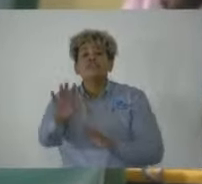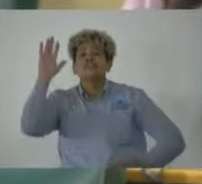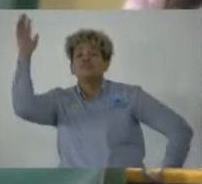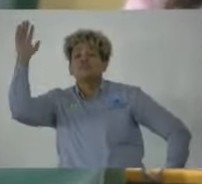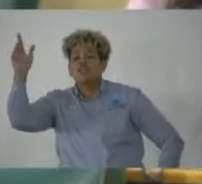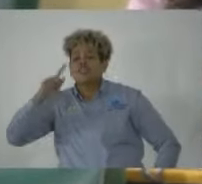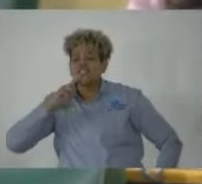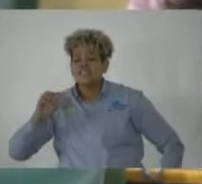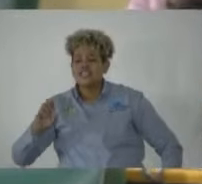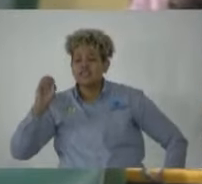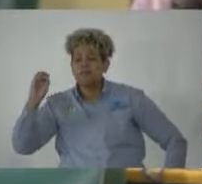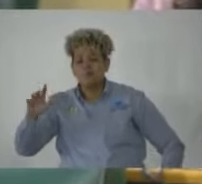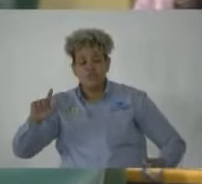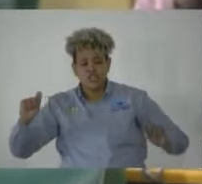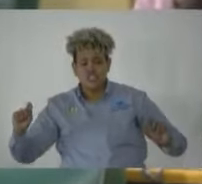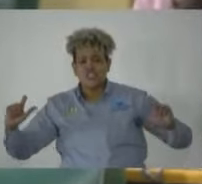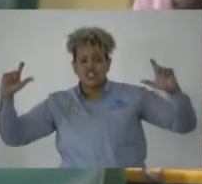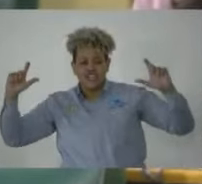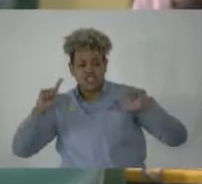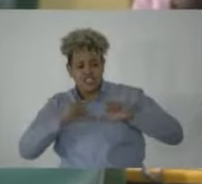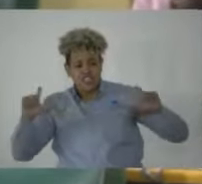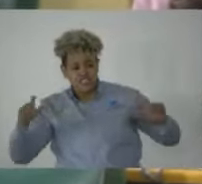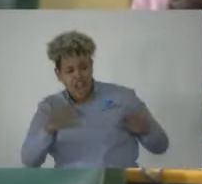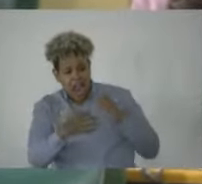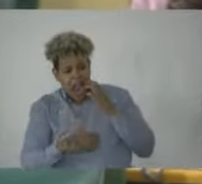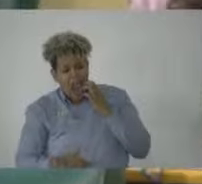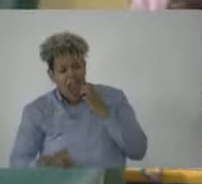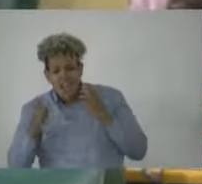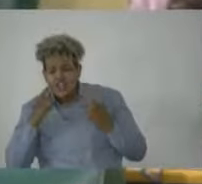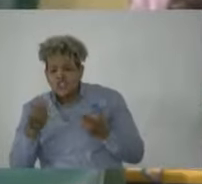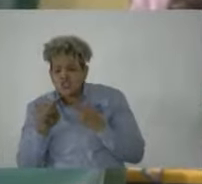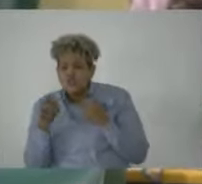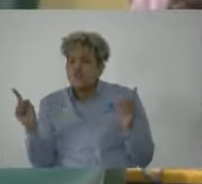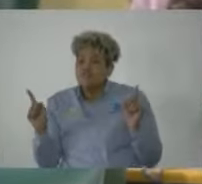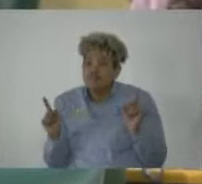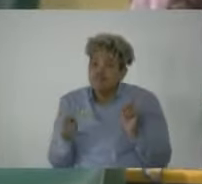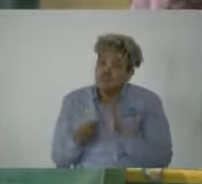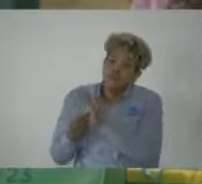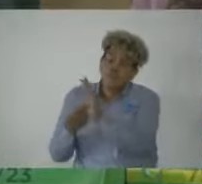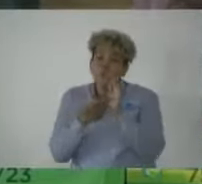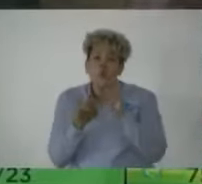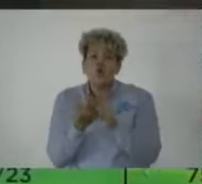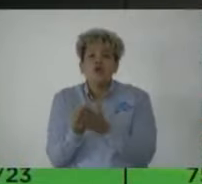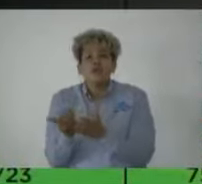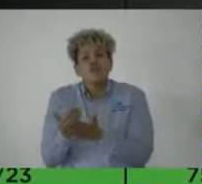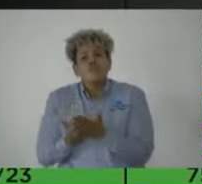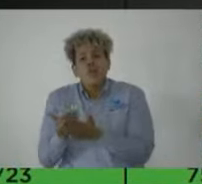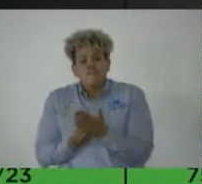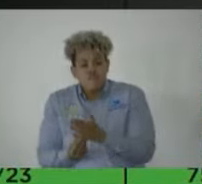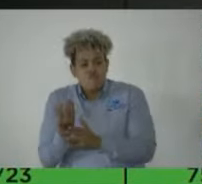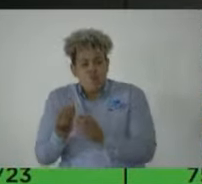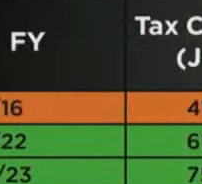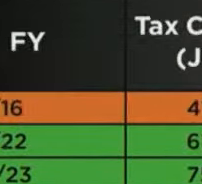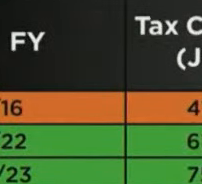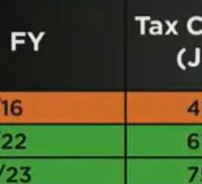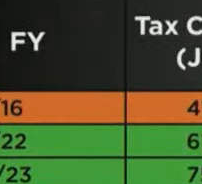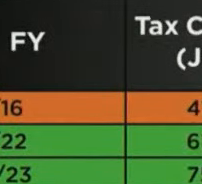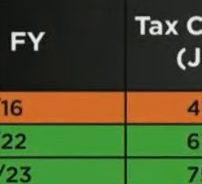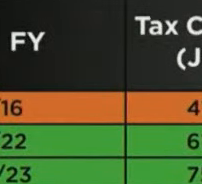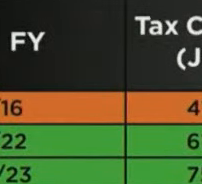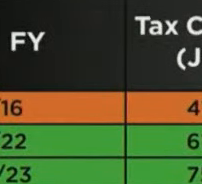presentation puts up a chart, Madam Speaker, yes, that purports to show revenue growth over the period of this